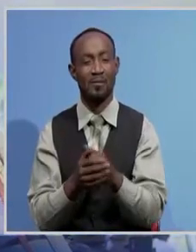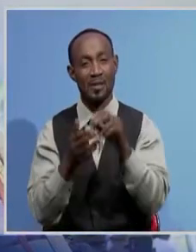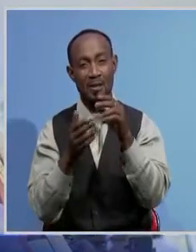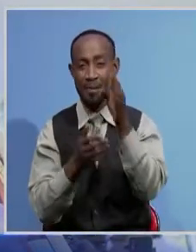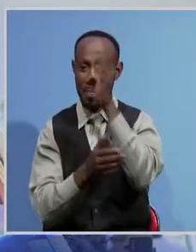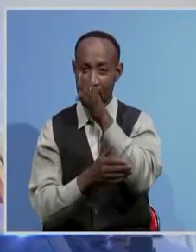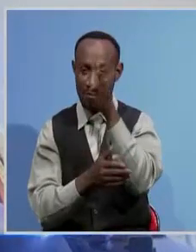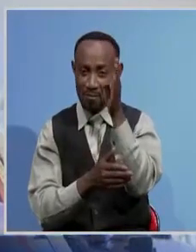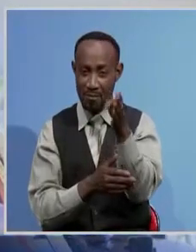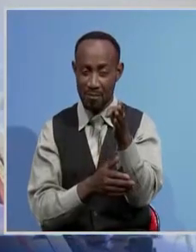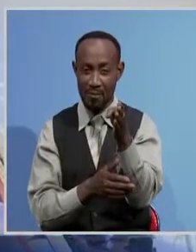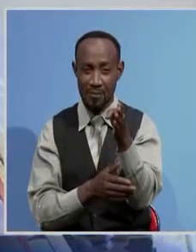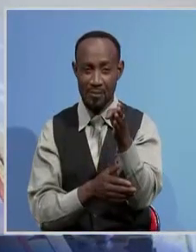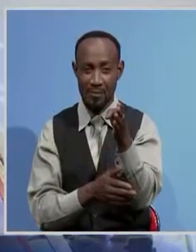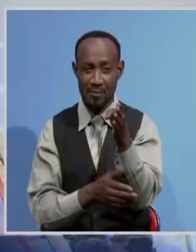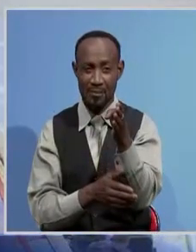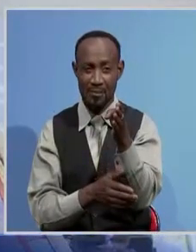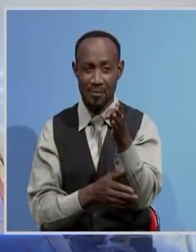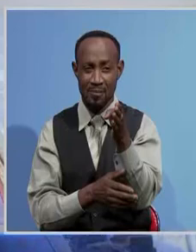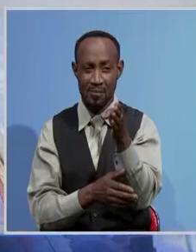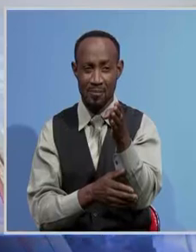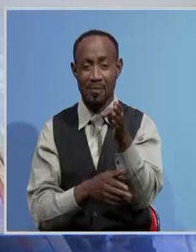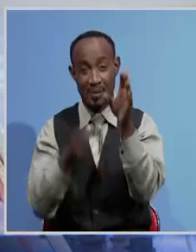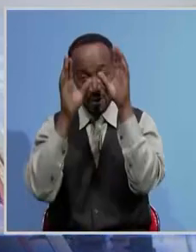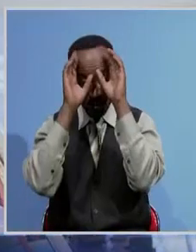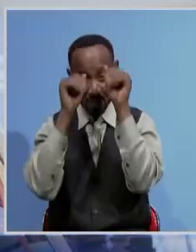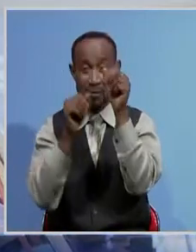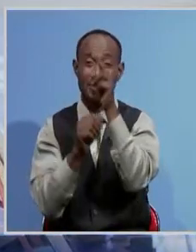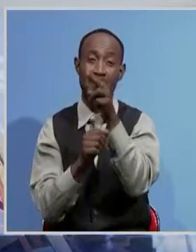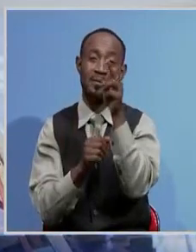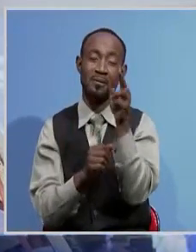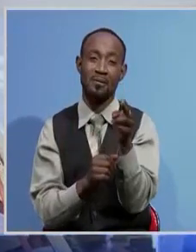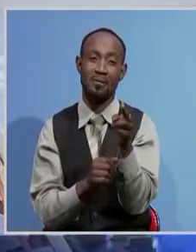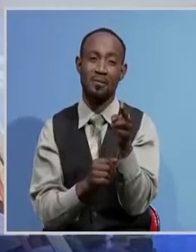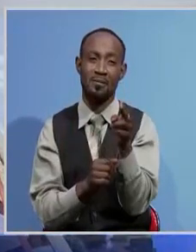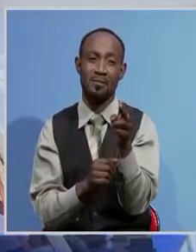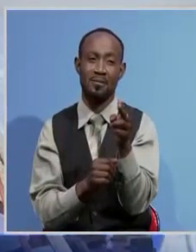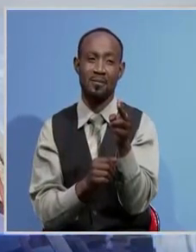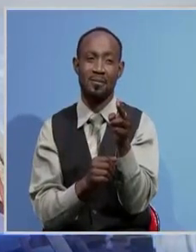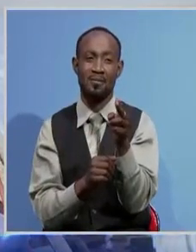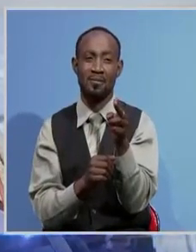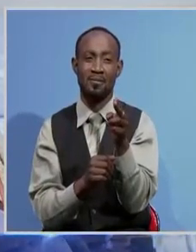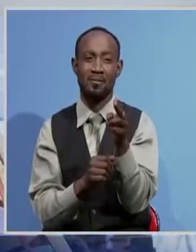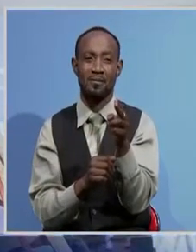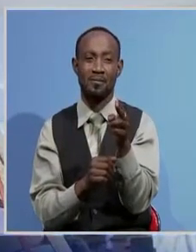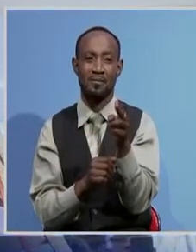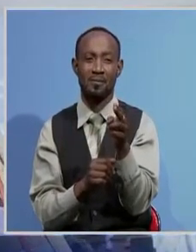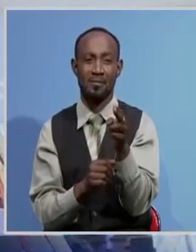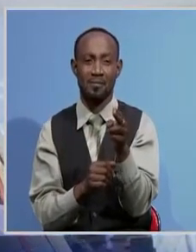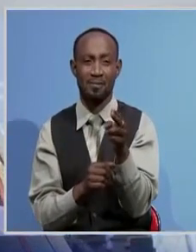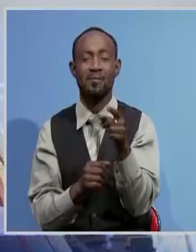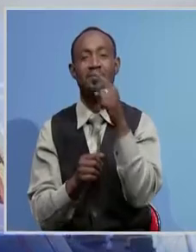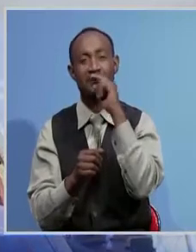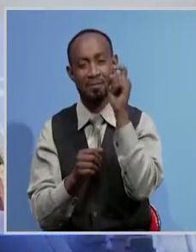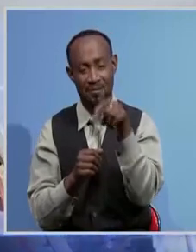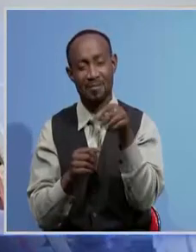National Development. Ya UPND. And our President Mr. Hakainde Hichilema. Our President Mr. Hakainde Hichilema. We must